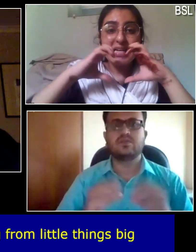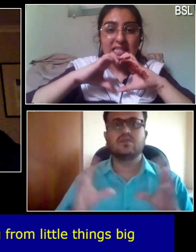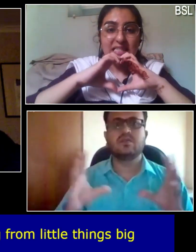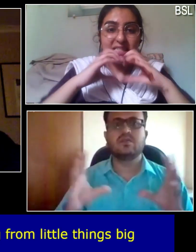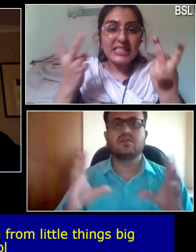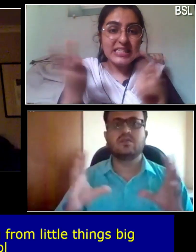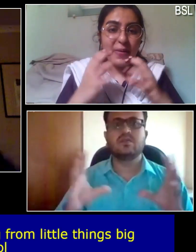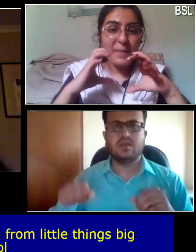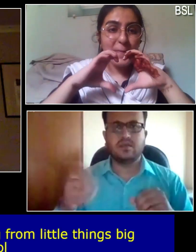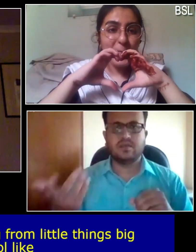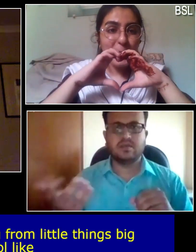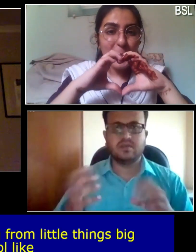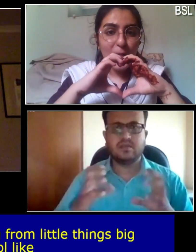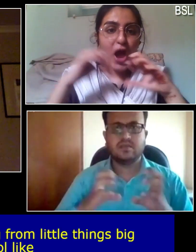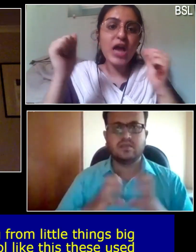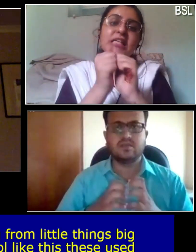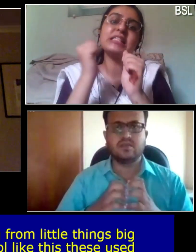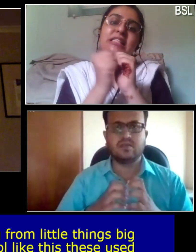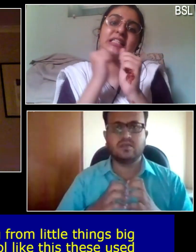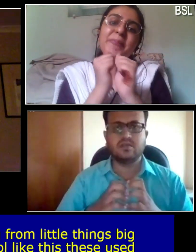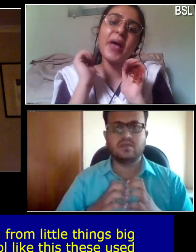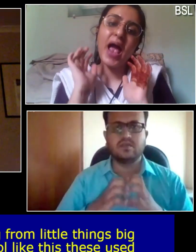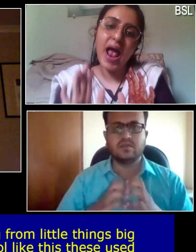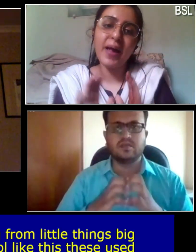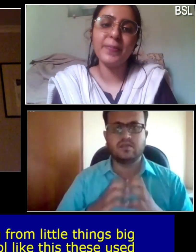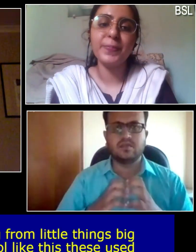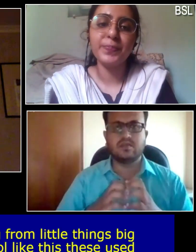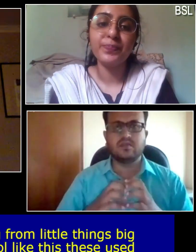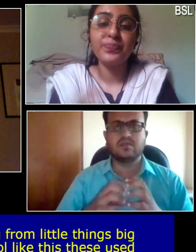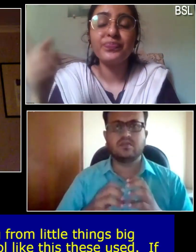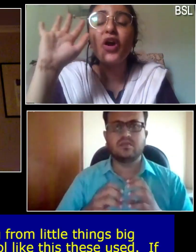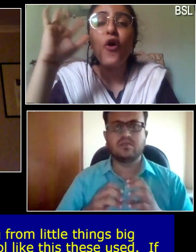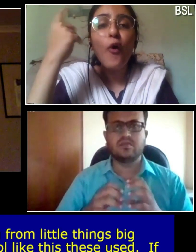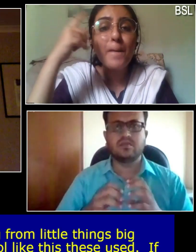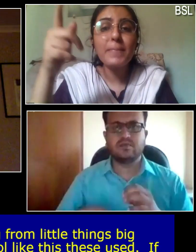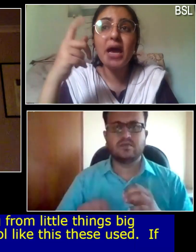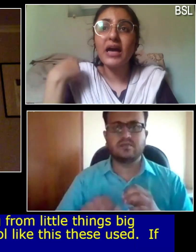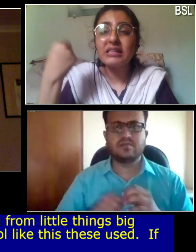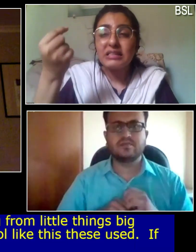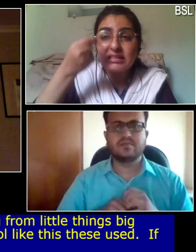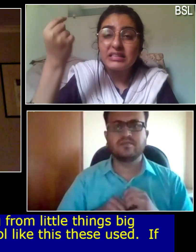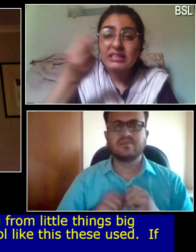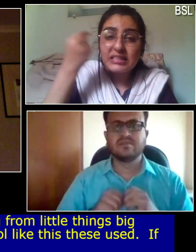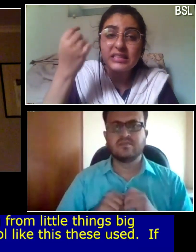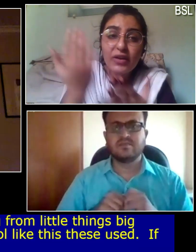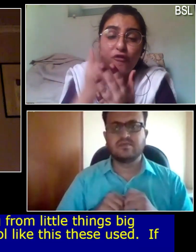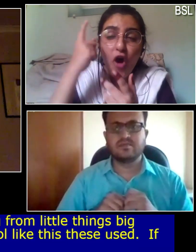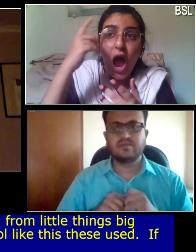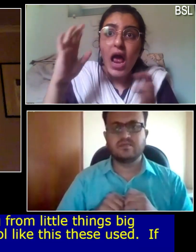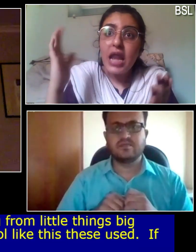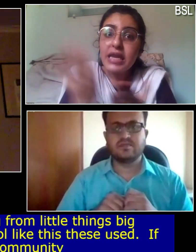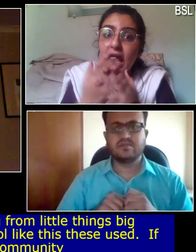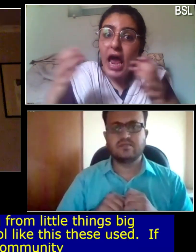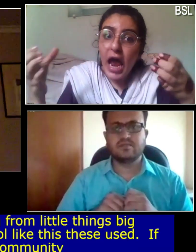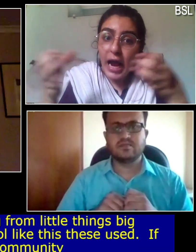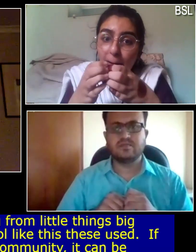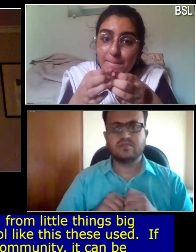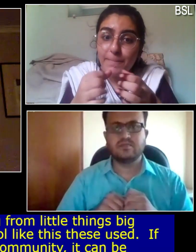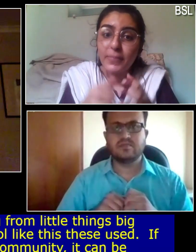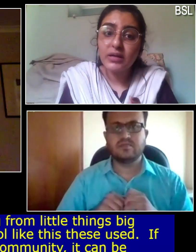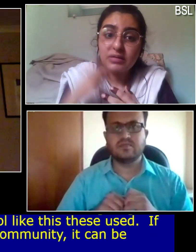that's used. If the approach can work in one small community, it can be